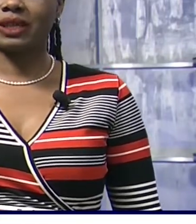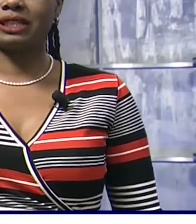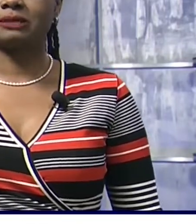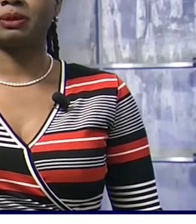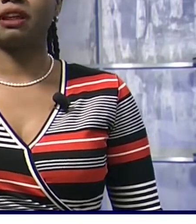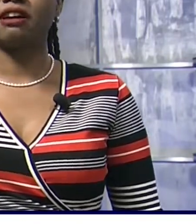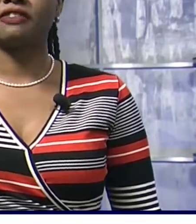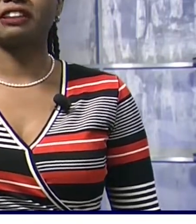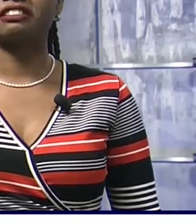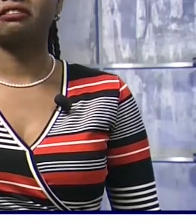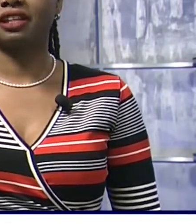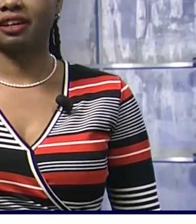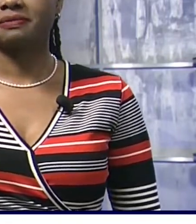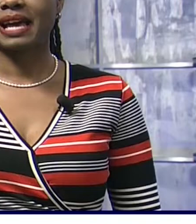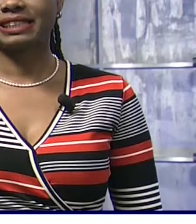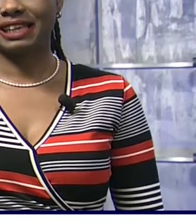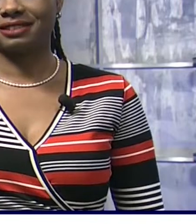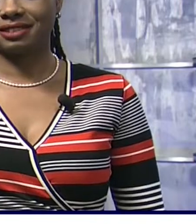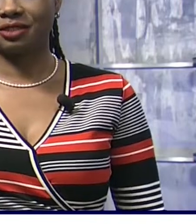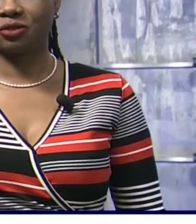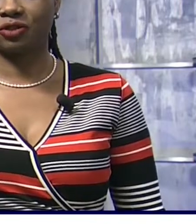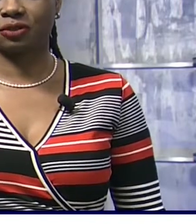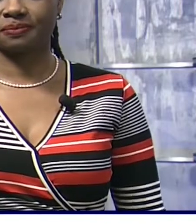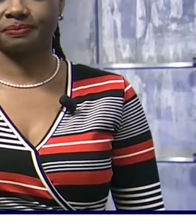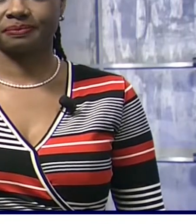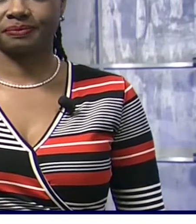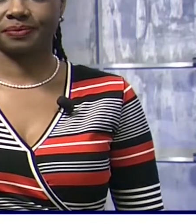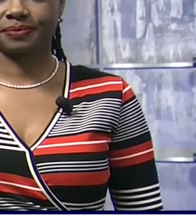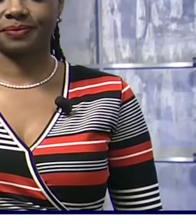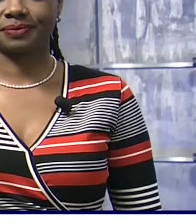the Windies pull off a thriller at Kensington Oval.